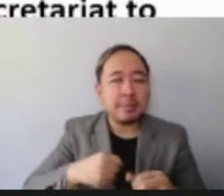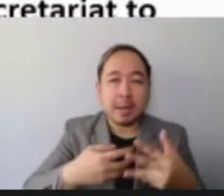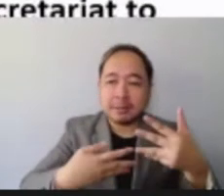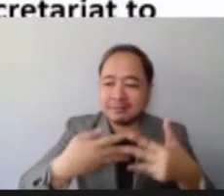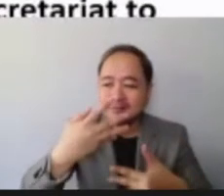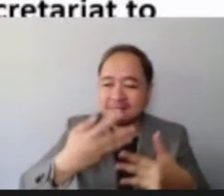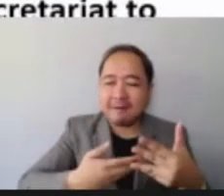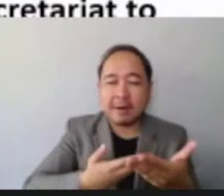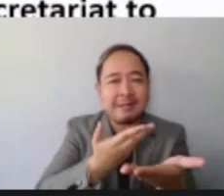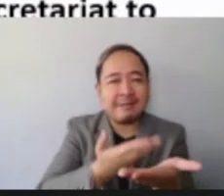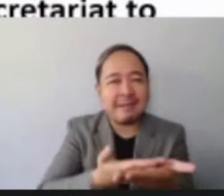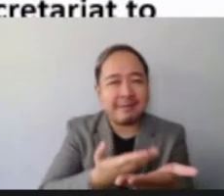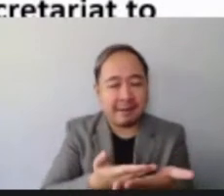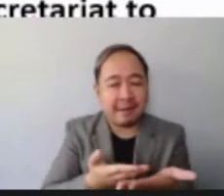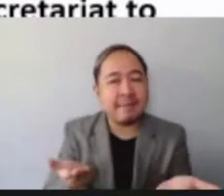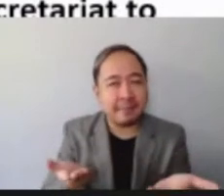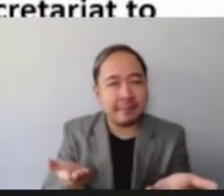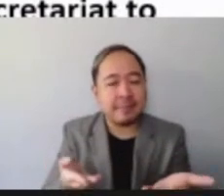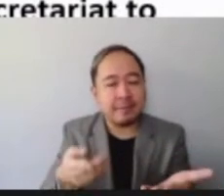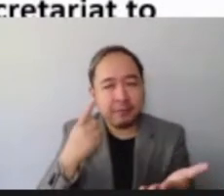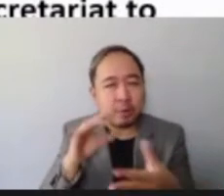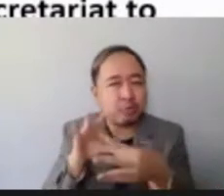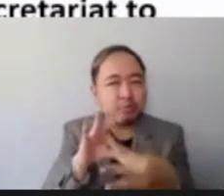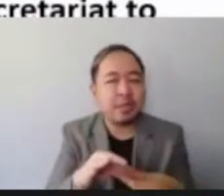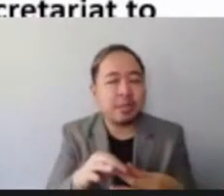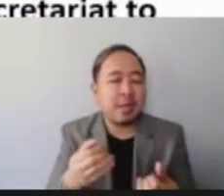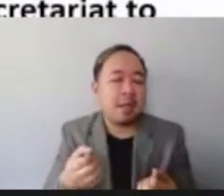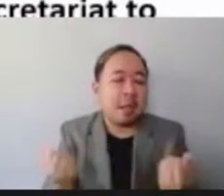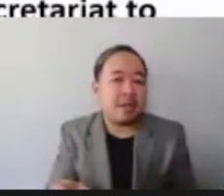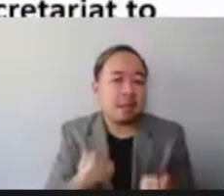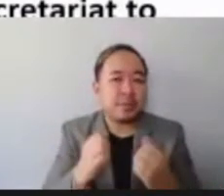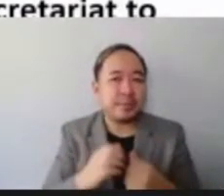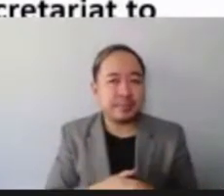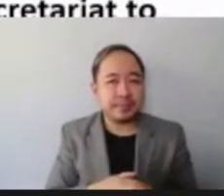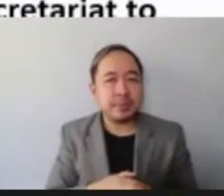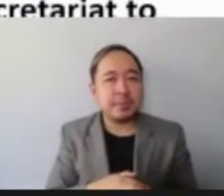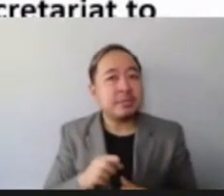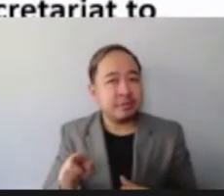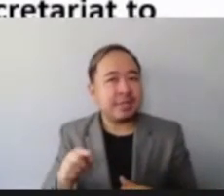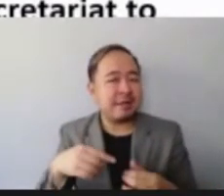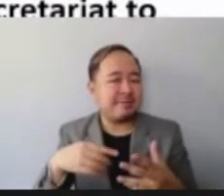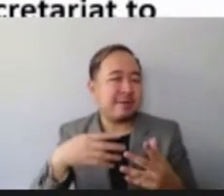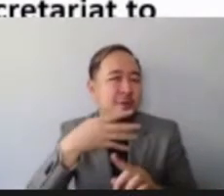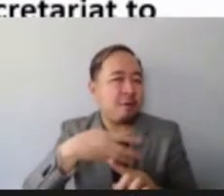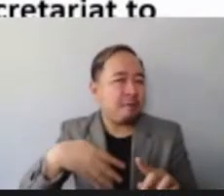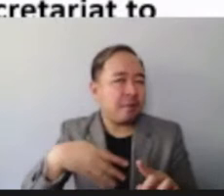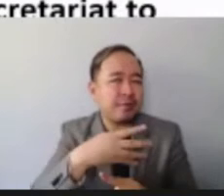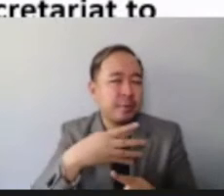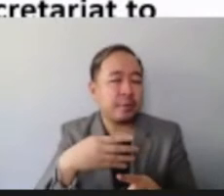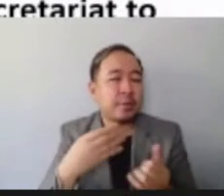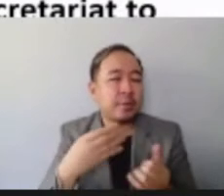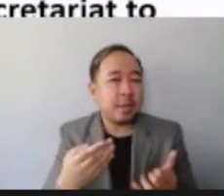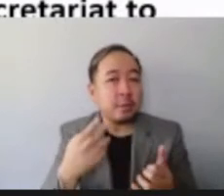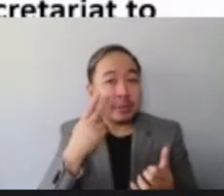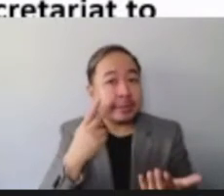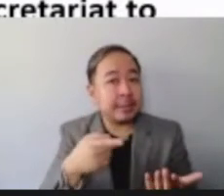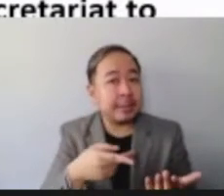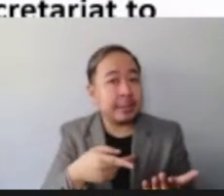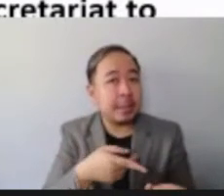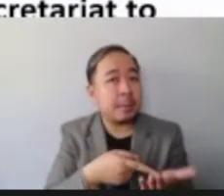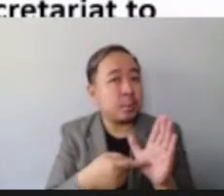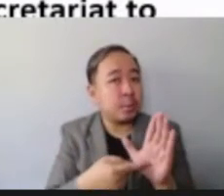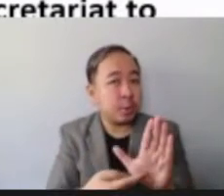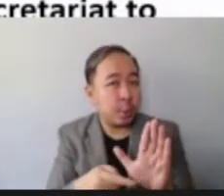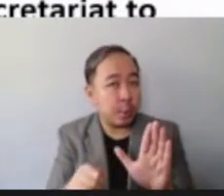and with this very brief overview I do come to my last slide as reflected in the document